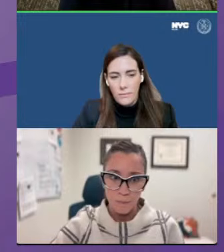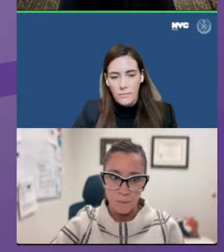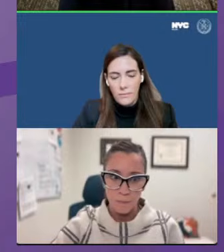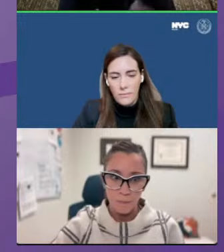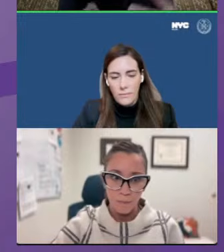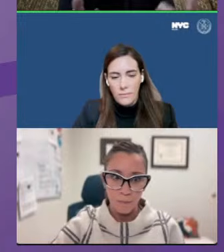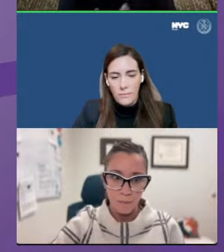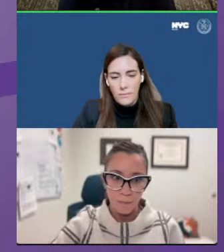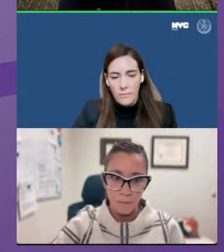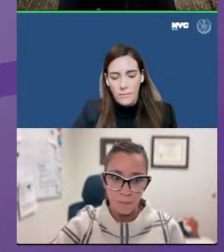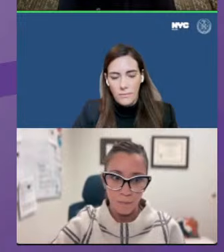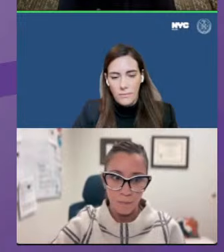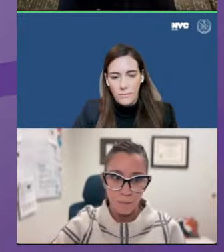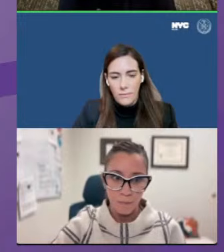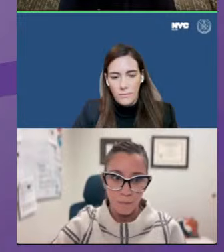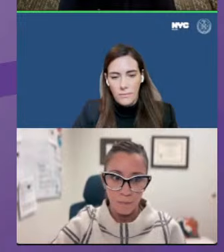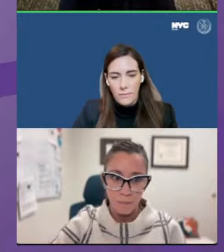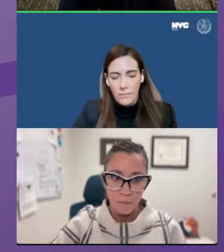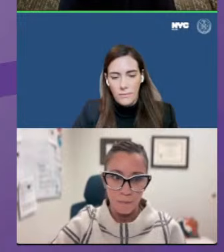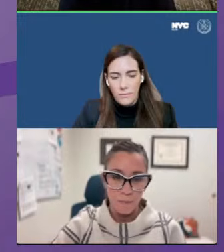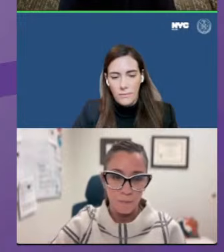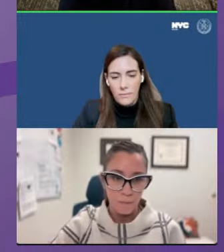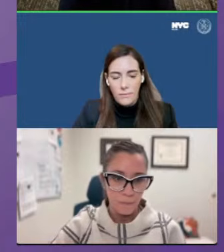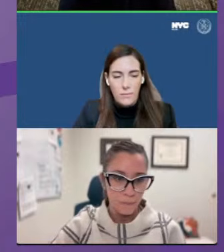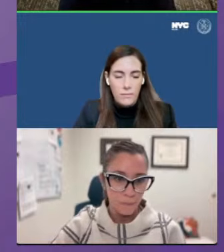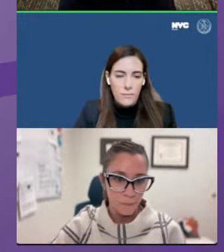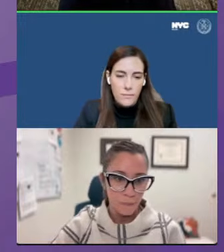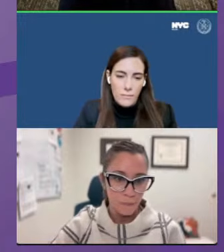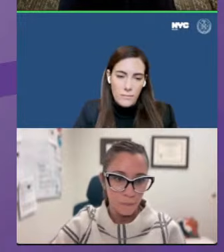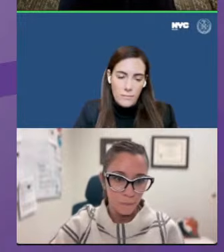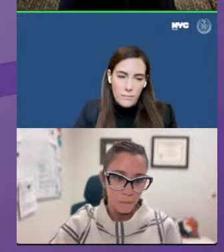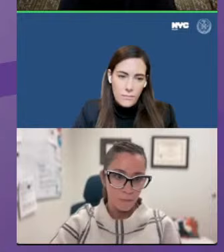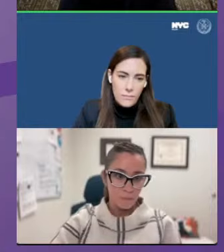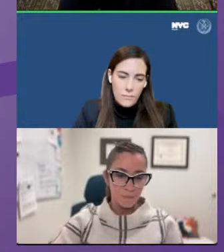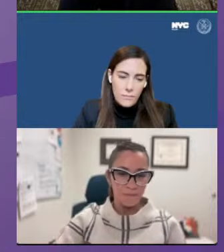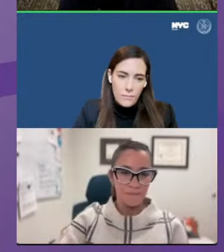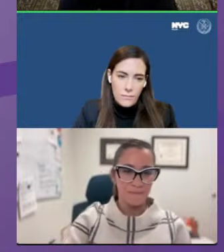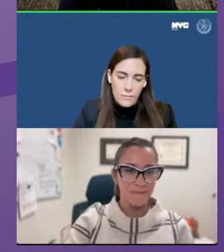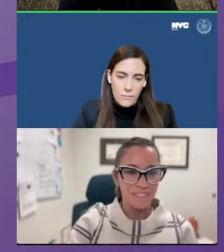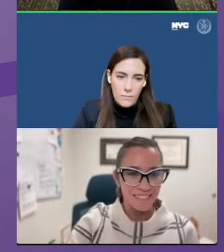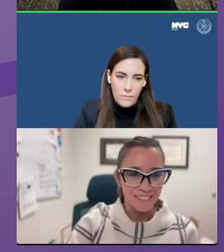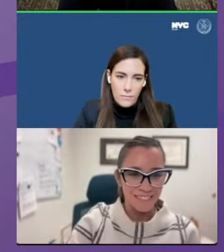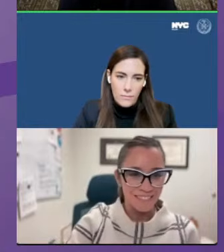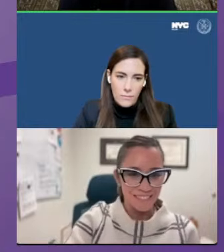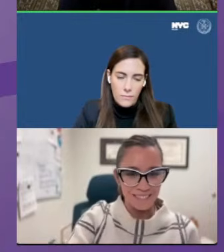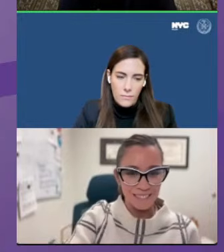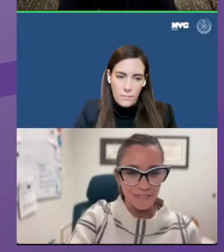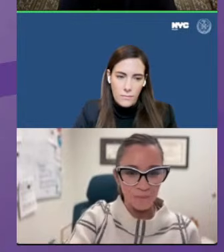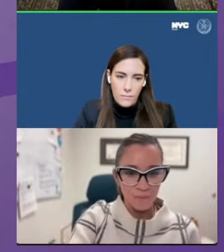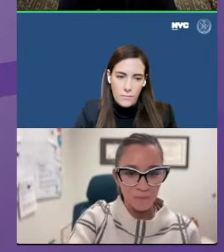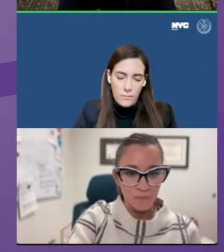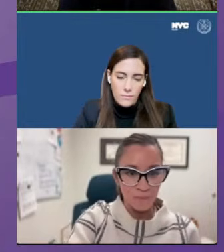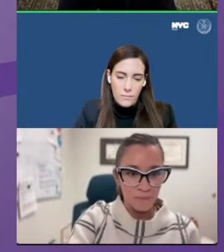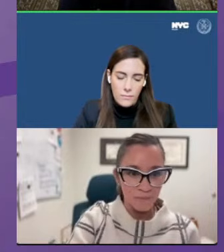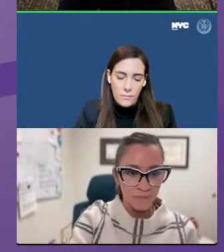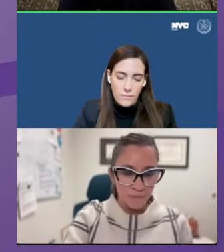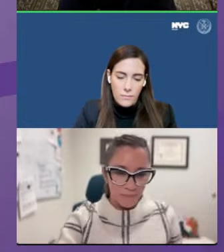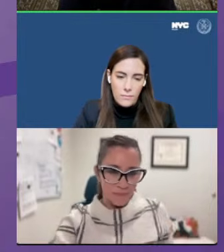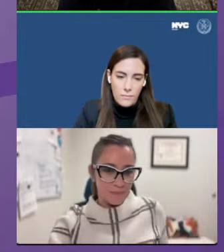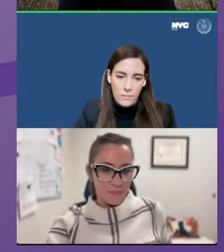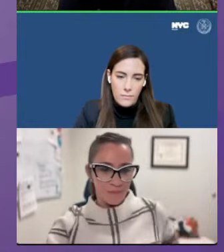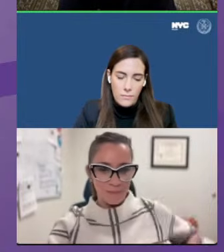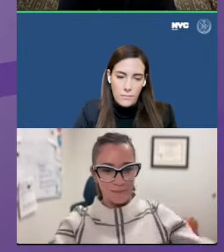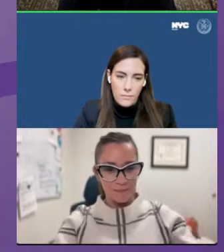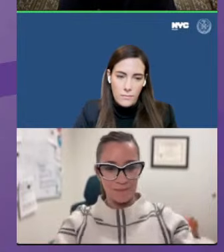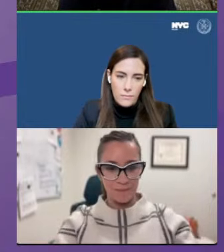community, because many folks in the long COVID community have tried it to good effect. So that's often really good validation